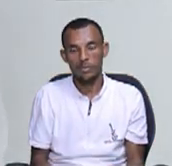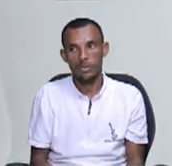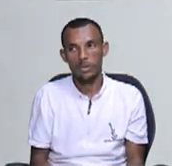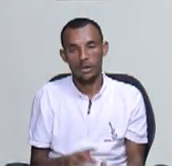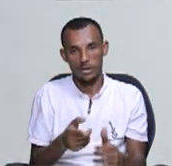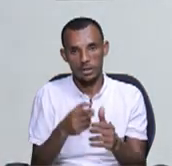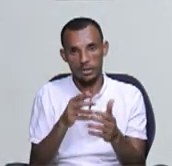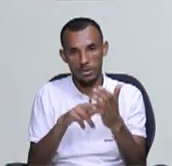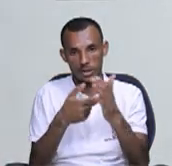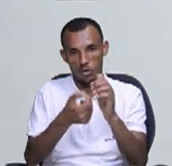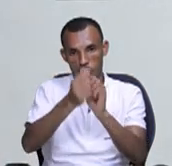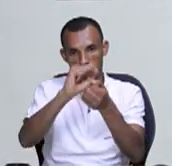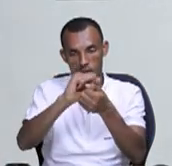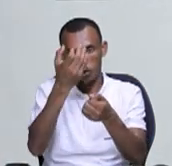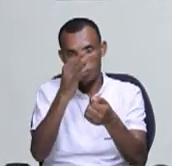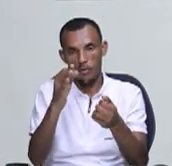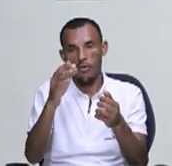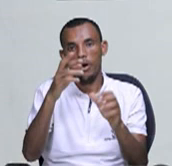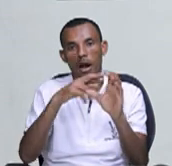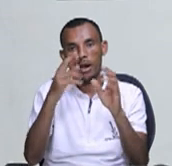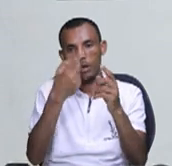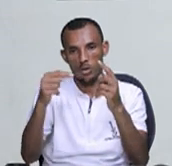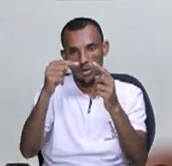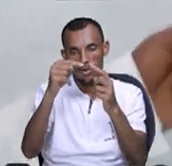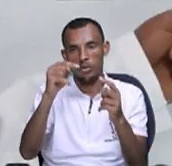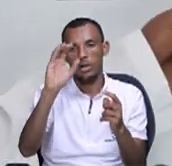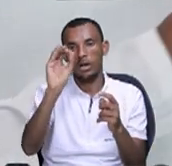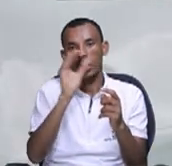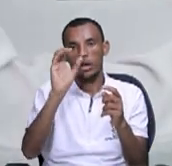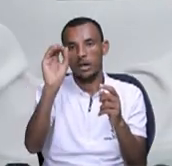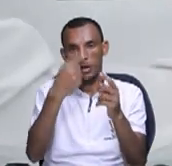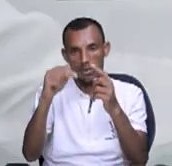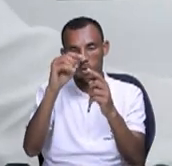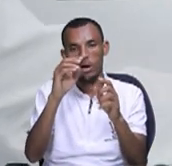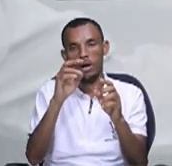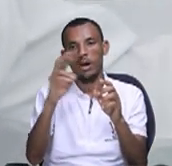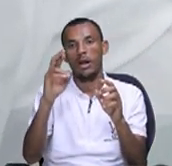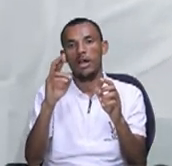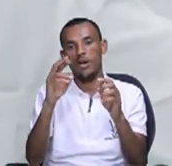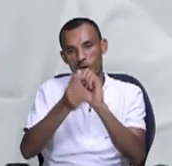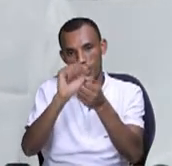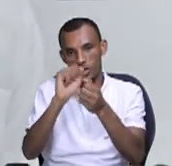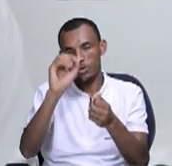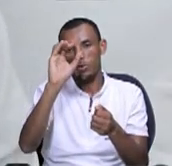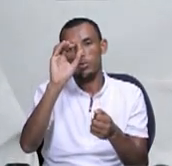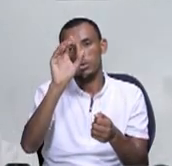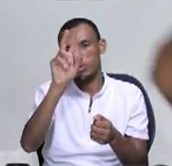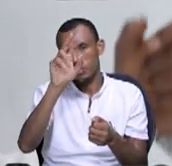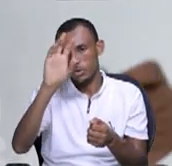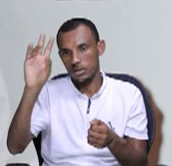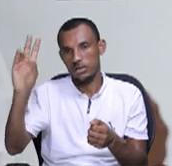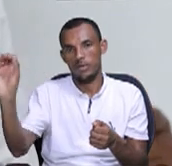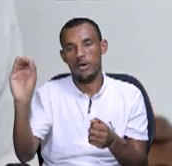This means conversion of radian to degree and degree to radian. That means convert 270 degree to radian mean